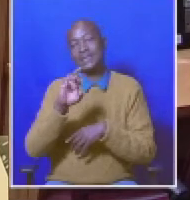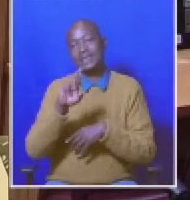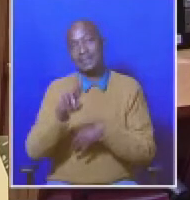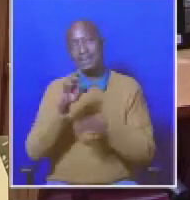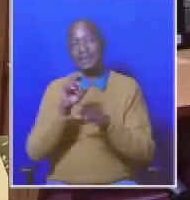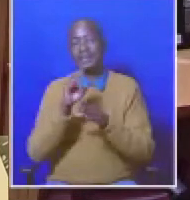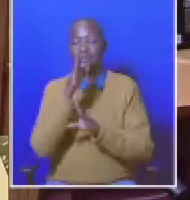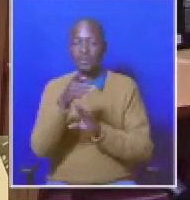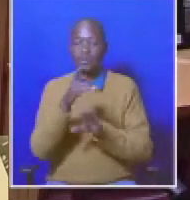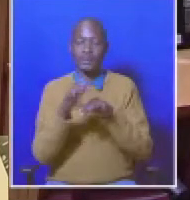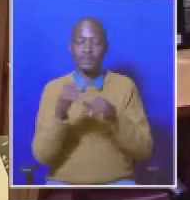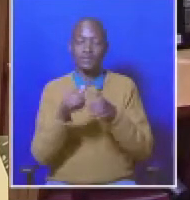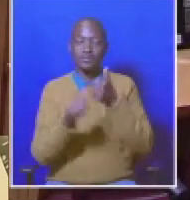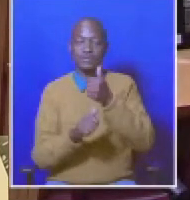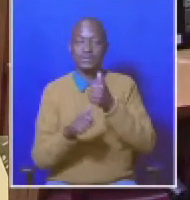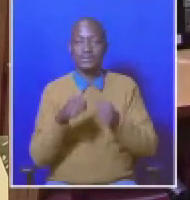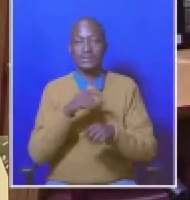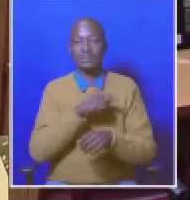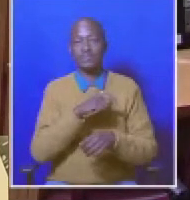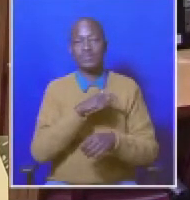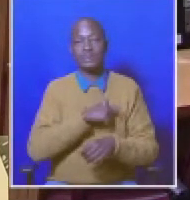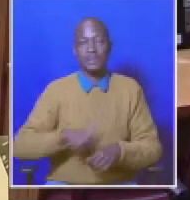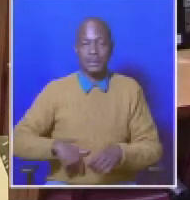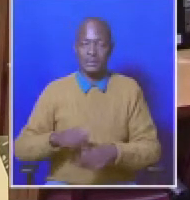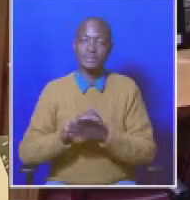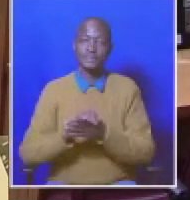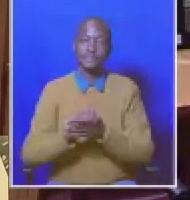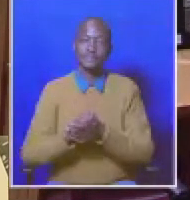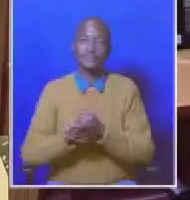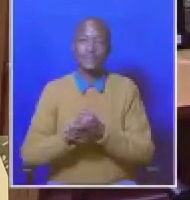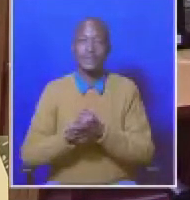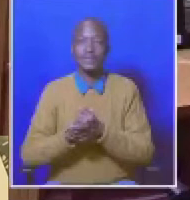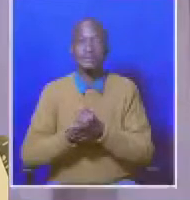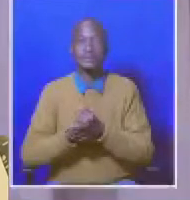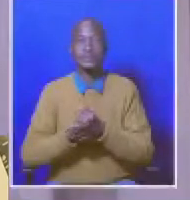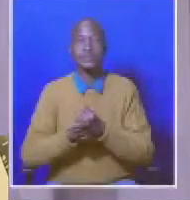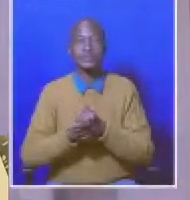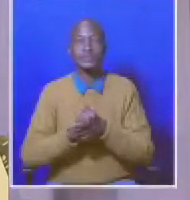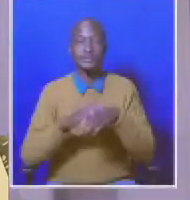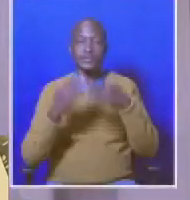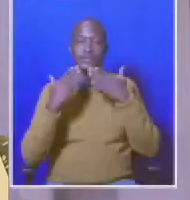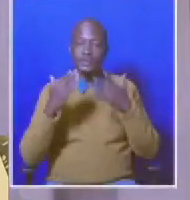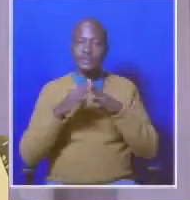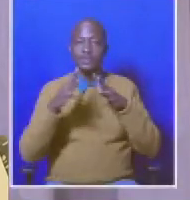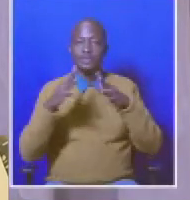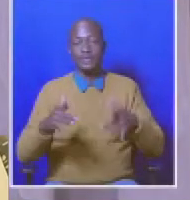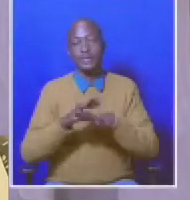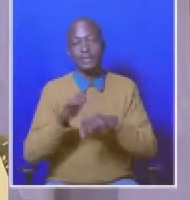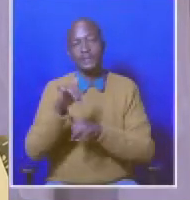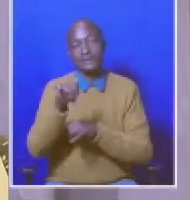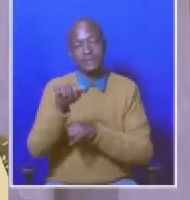Deputy President. Deputy President. Thank you very much, Honorable Chairperson.